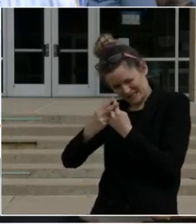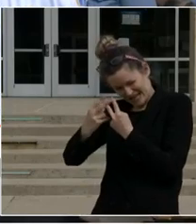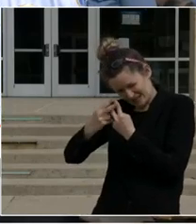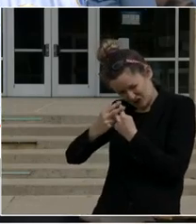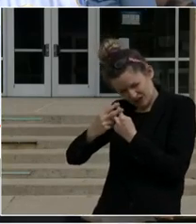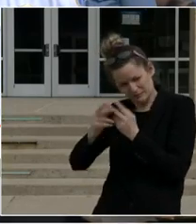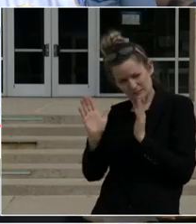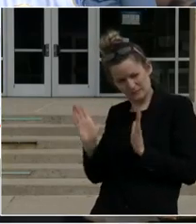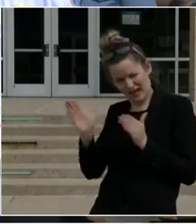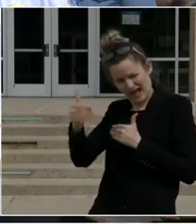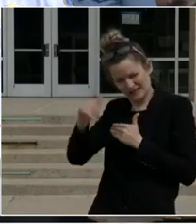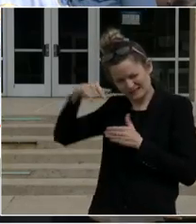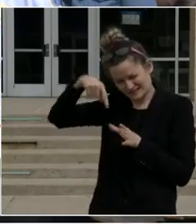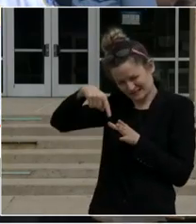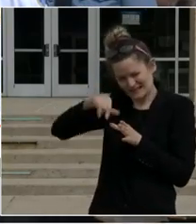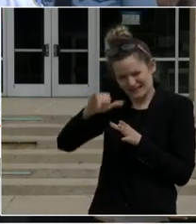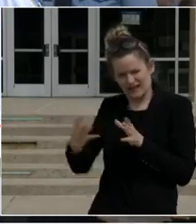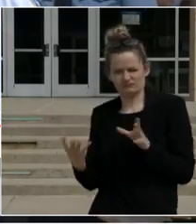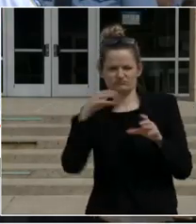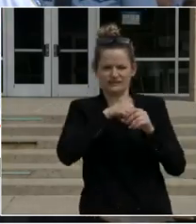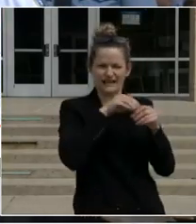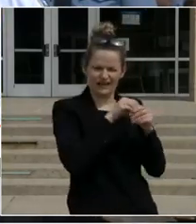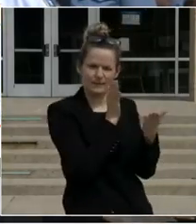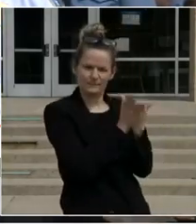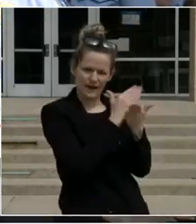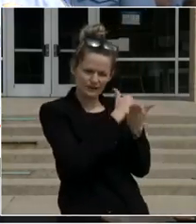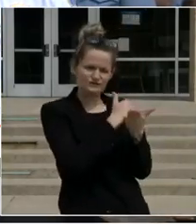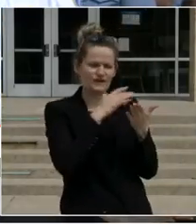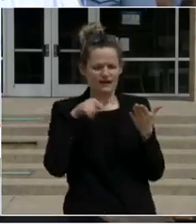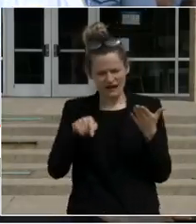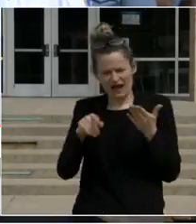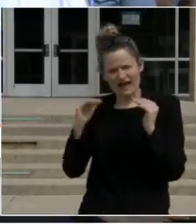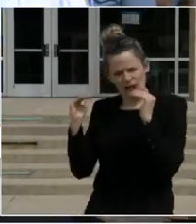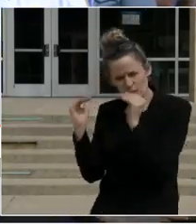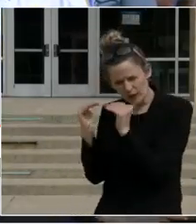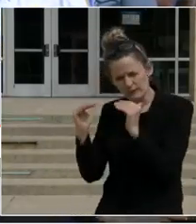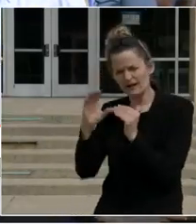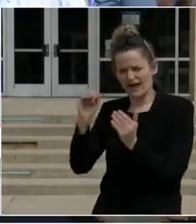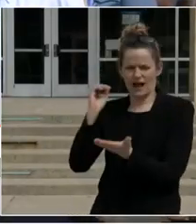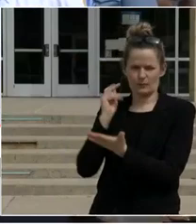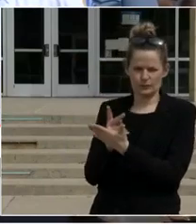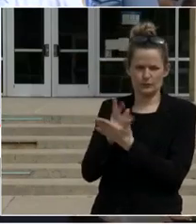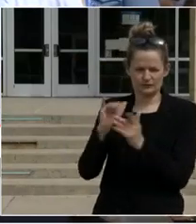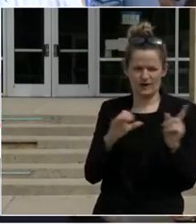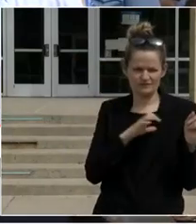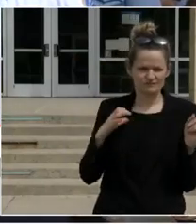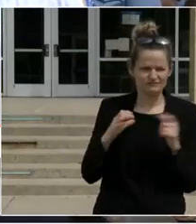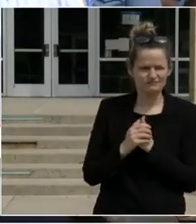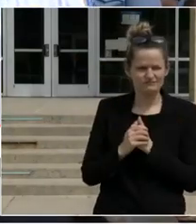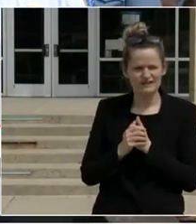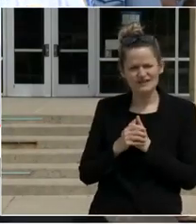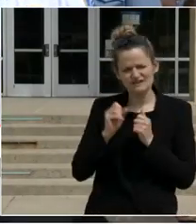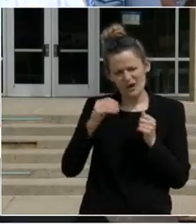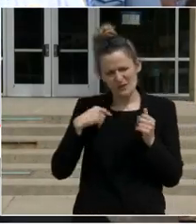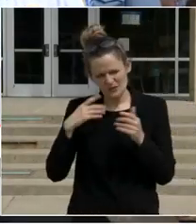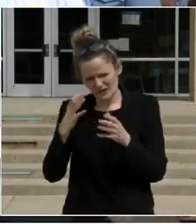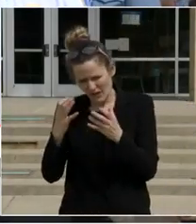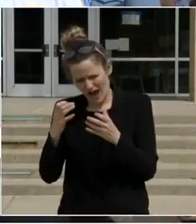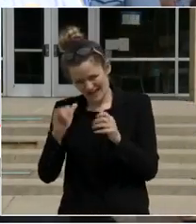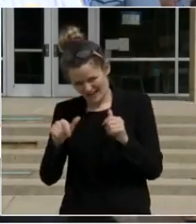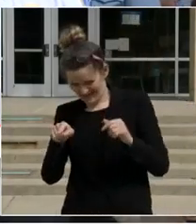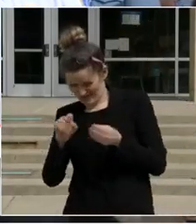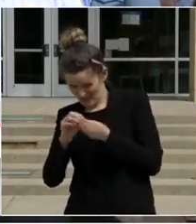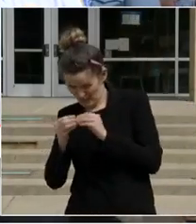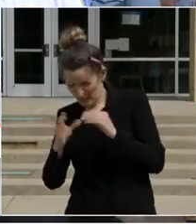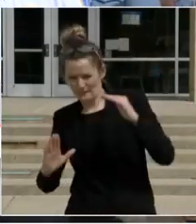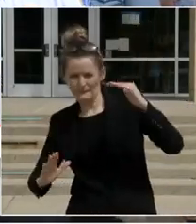is also favorably approved, because that is how we can get back to the numbers that we were. Even